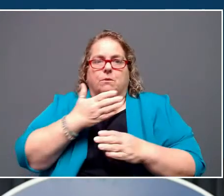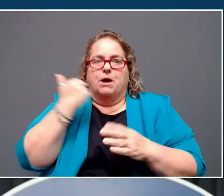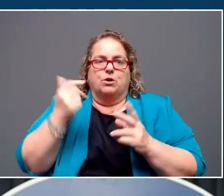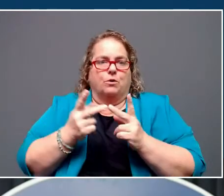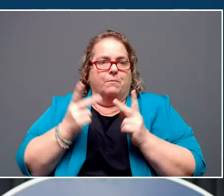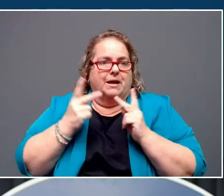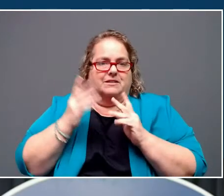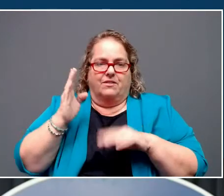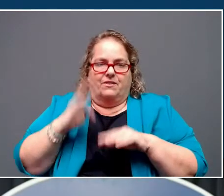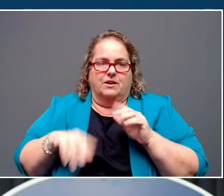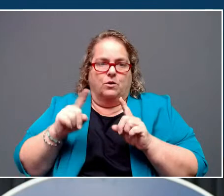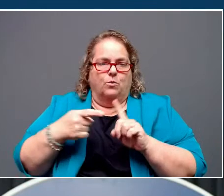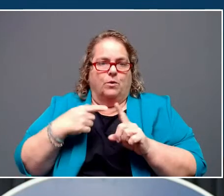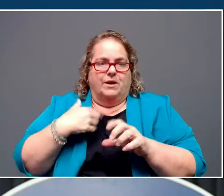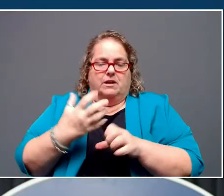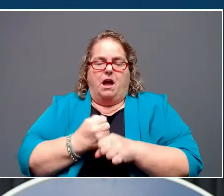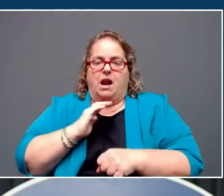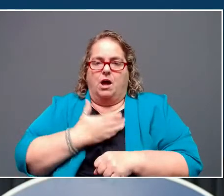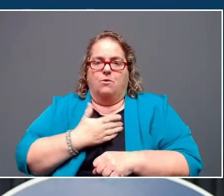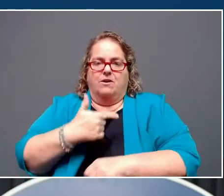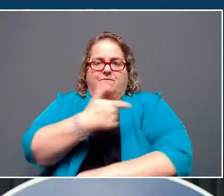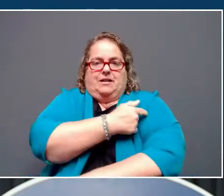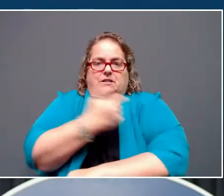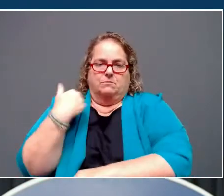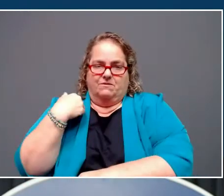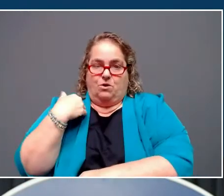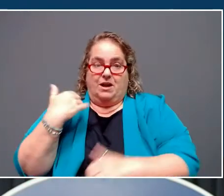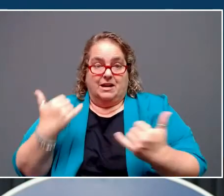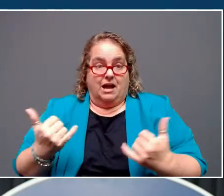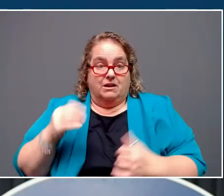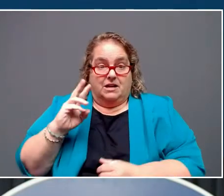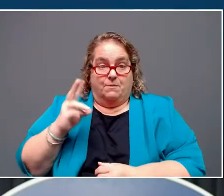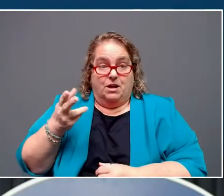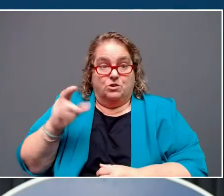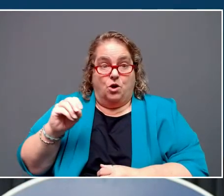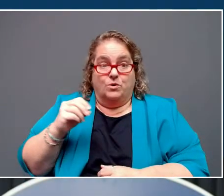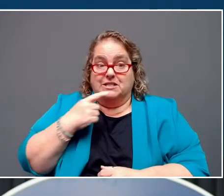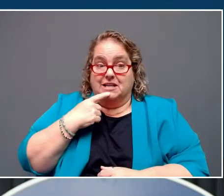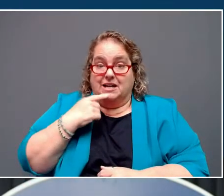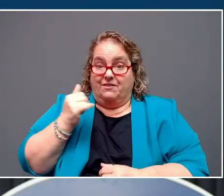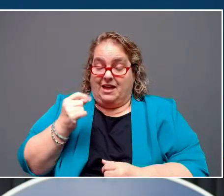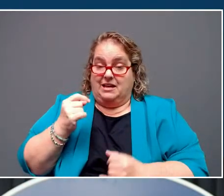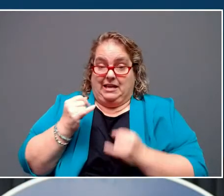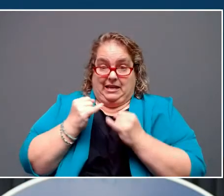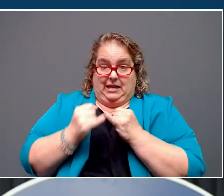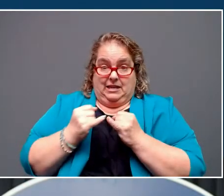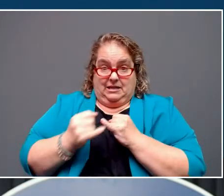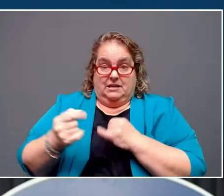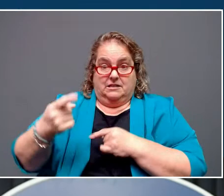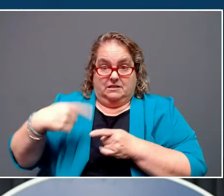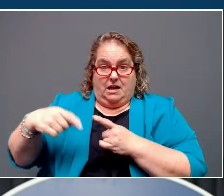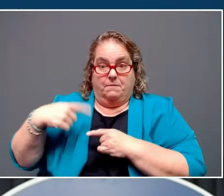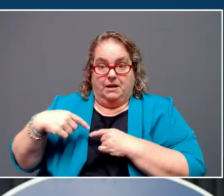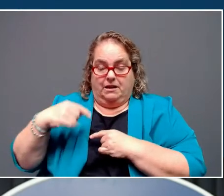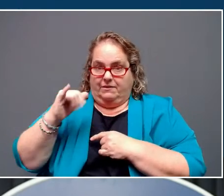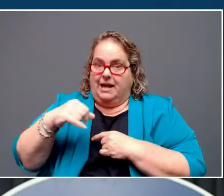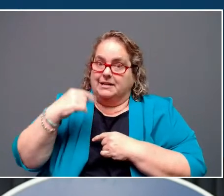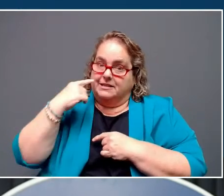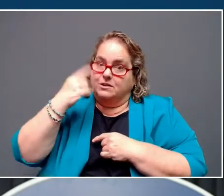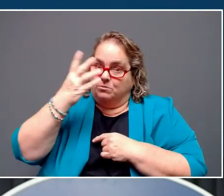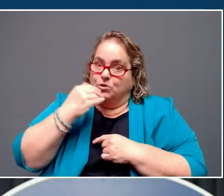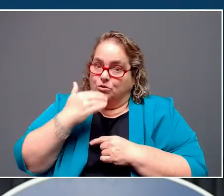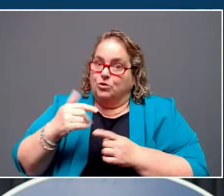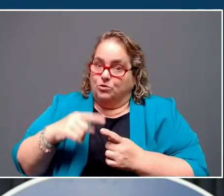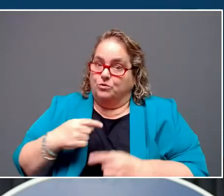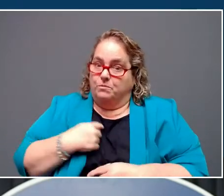first got vaccines. In fact, the WHO said today that the end is in sight. That sounds pretty good to me.